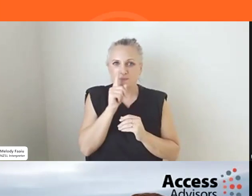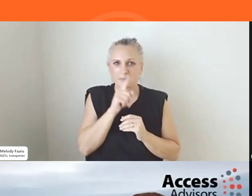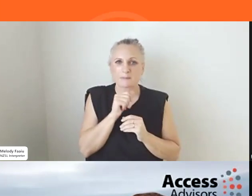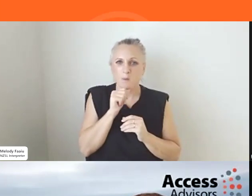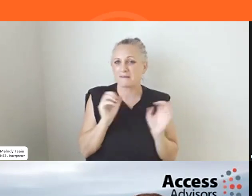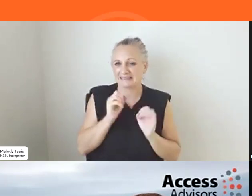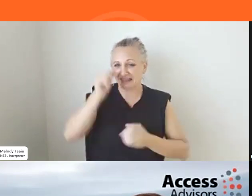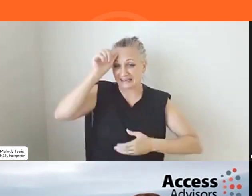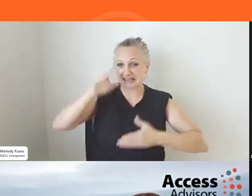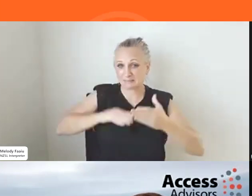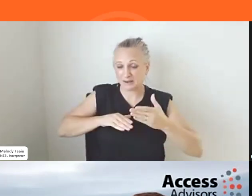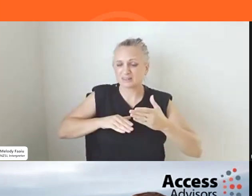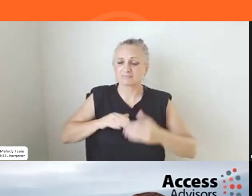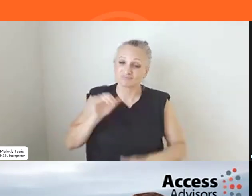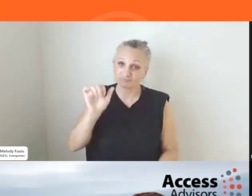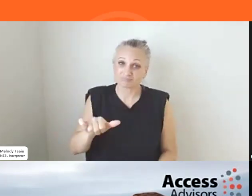it will definitely be a problem.